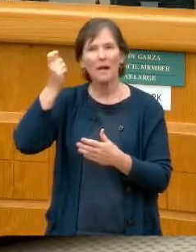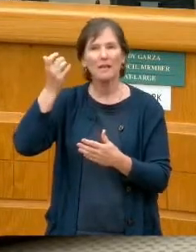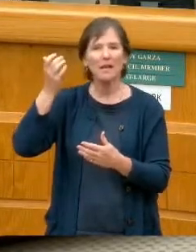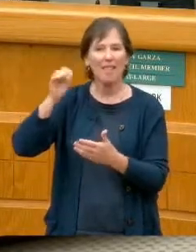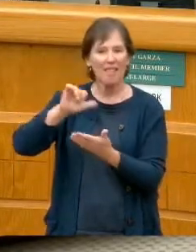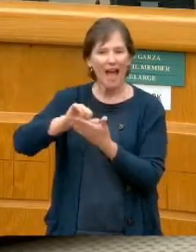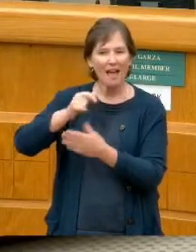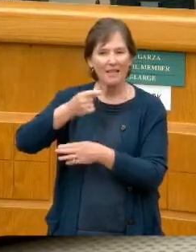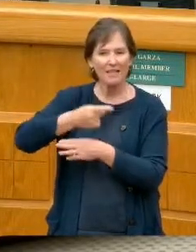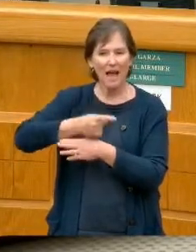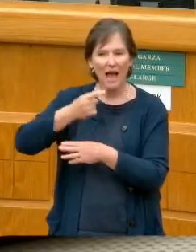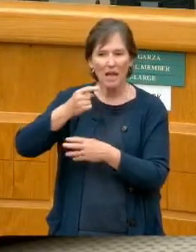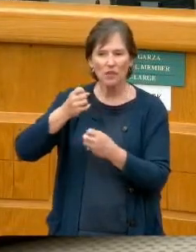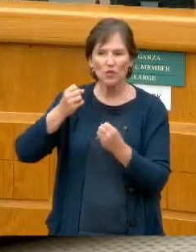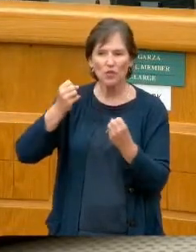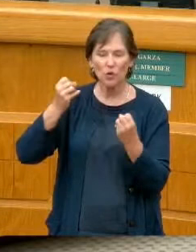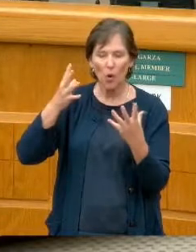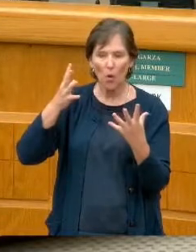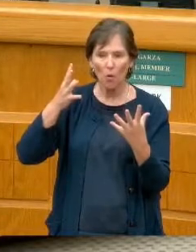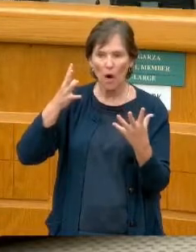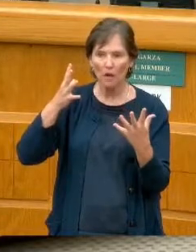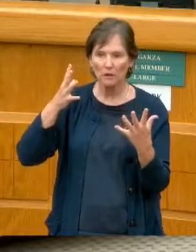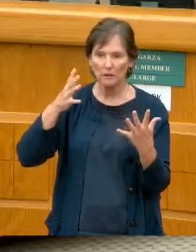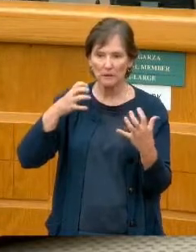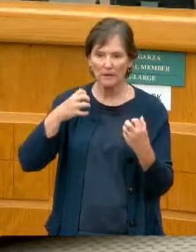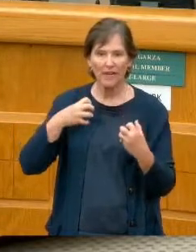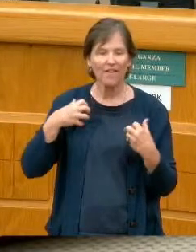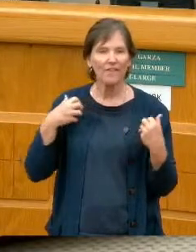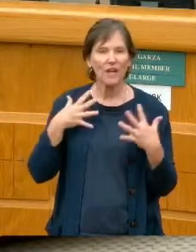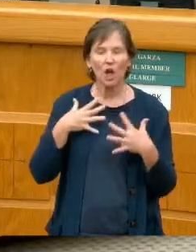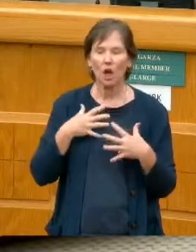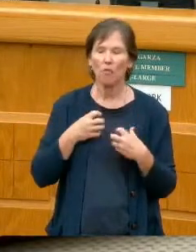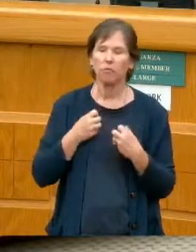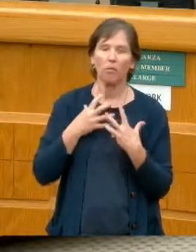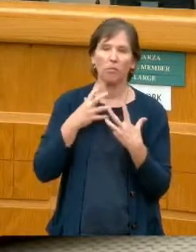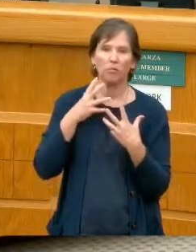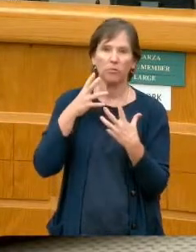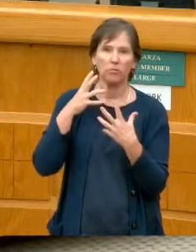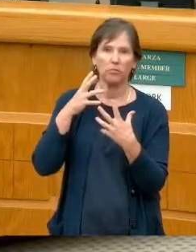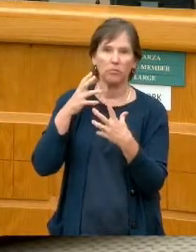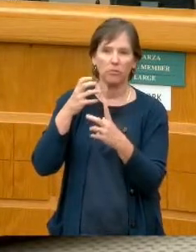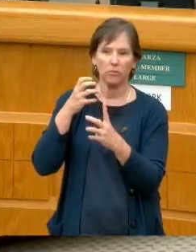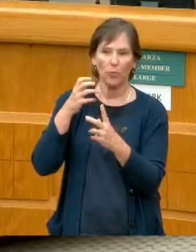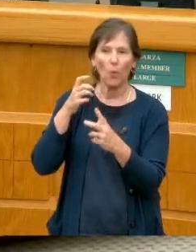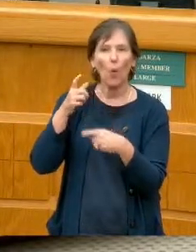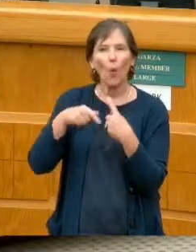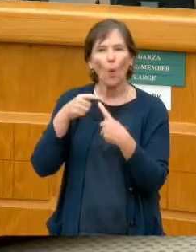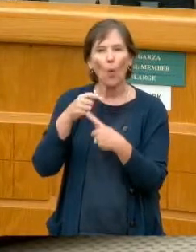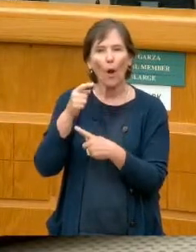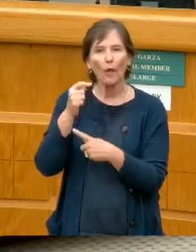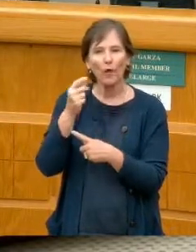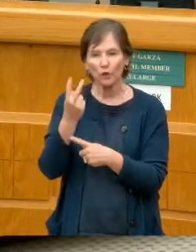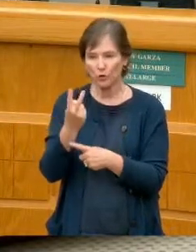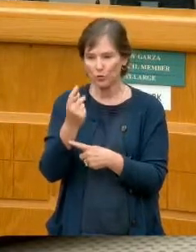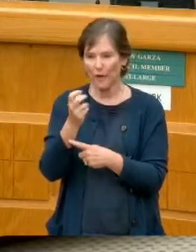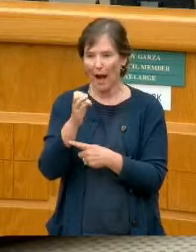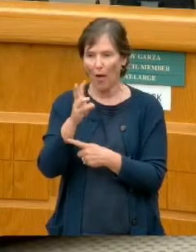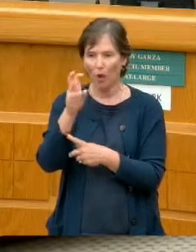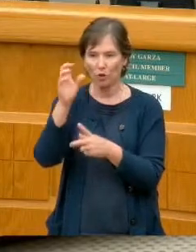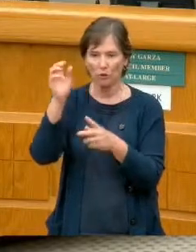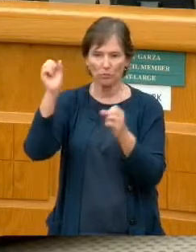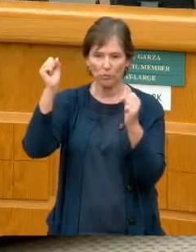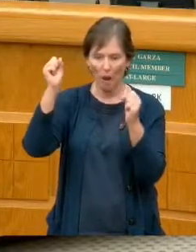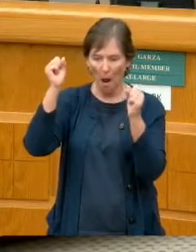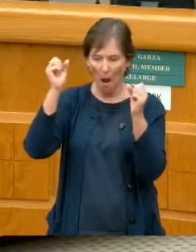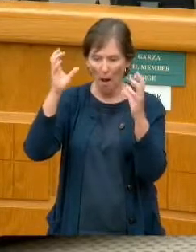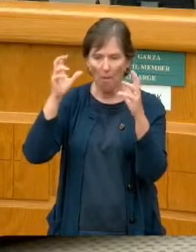in New York and our government at the Pentagon in Washington, D.C. And the most vivid memories I have of that day, and I